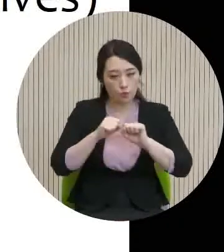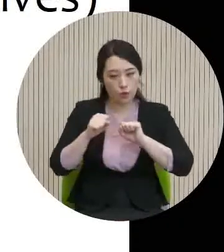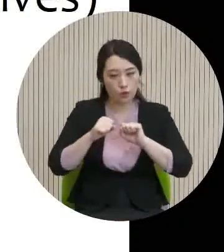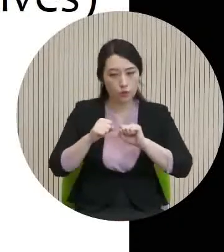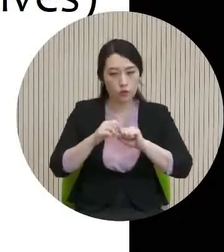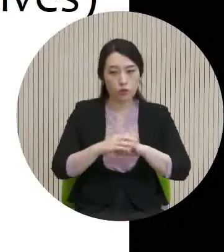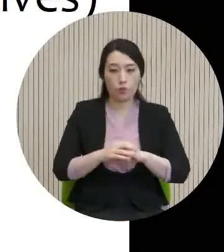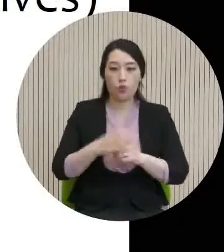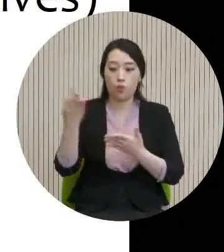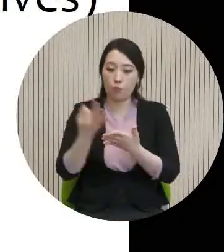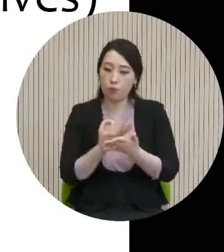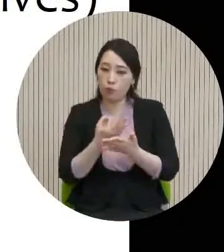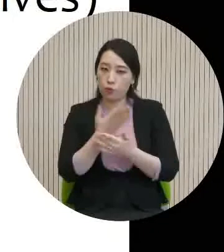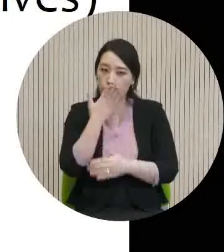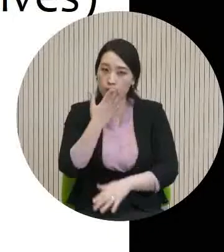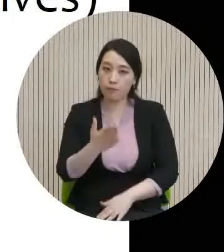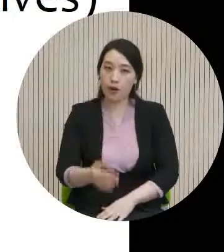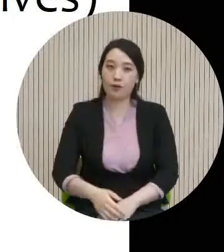on.